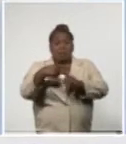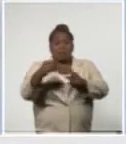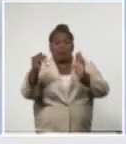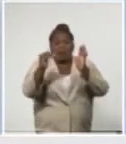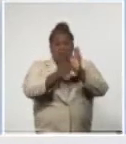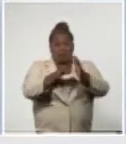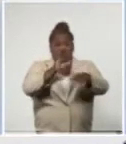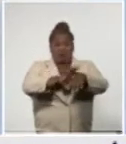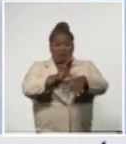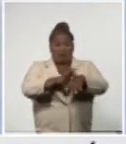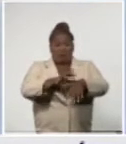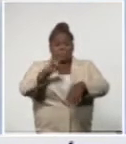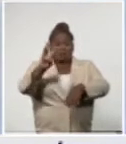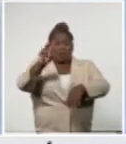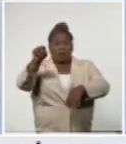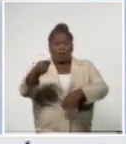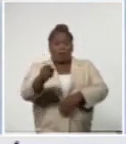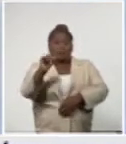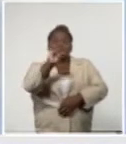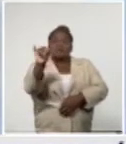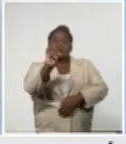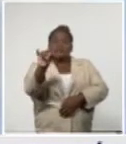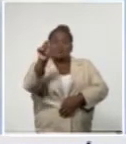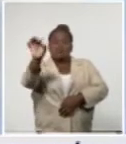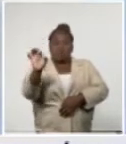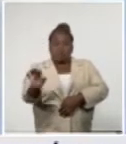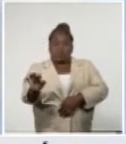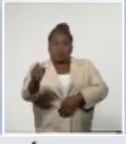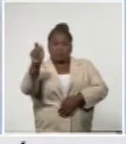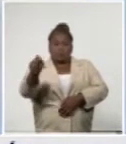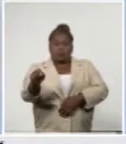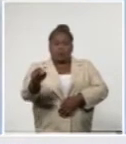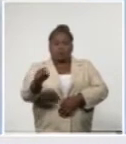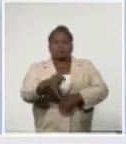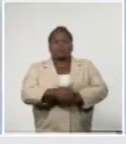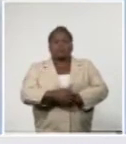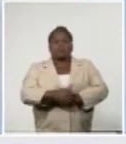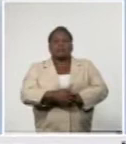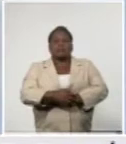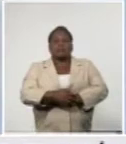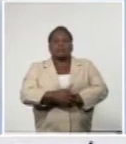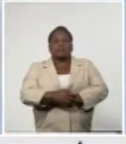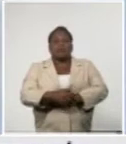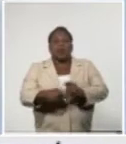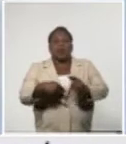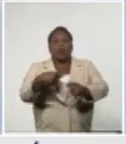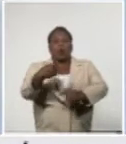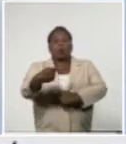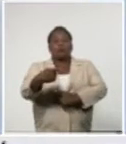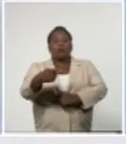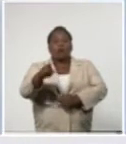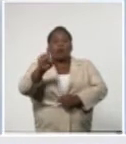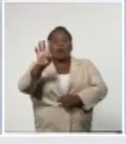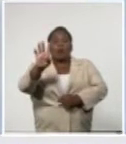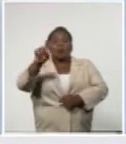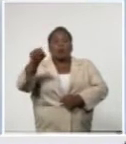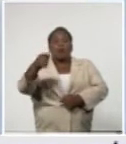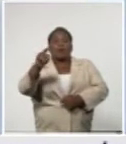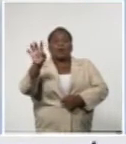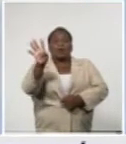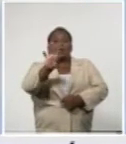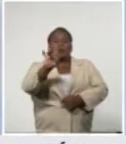We always regret the death of 85 people due to the disease. This gives Cuba a lethality of